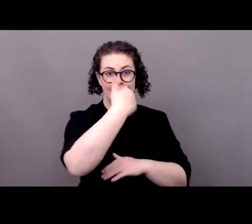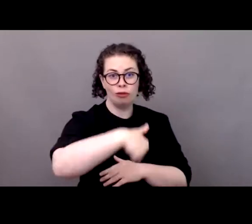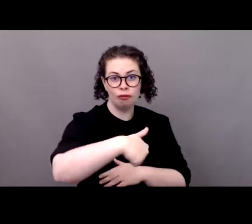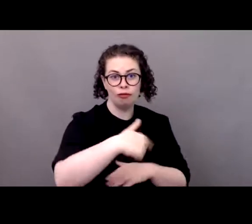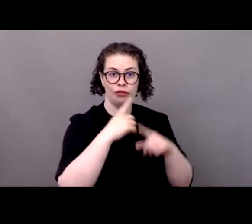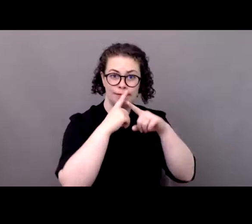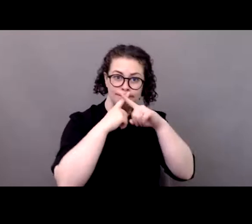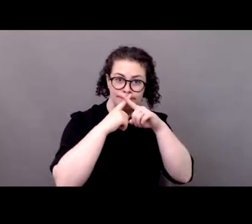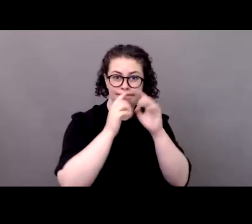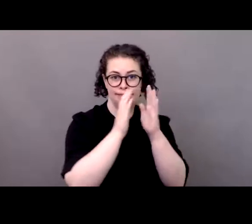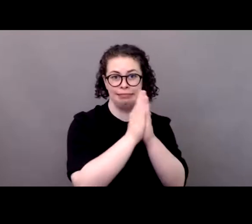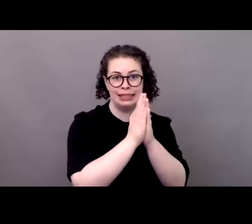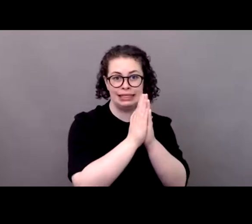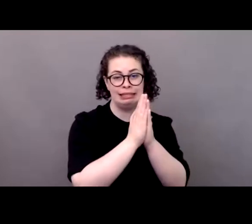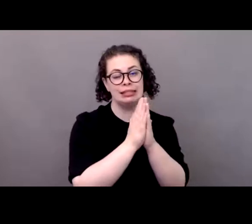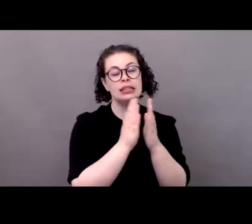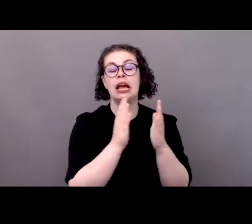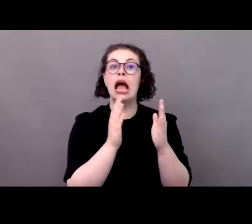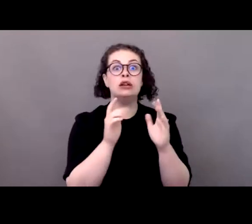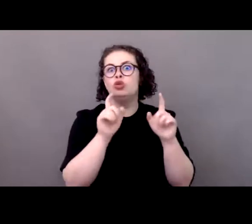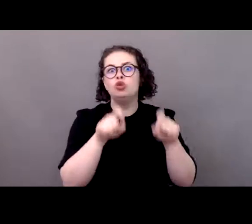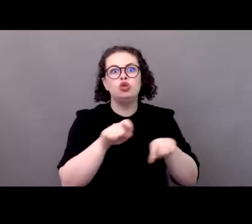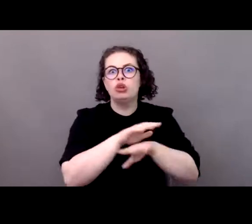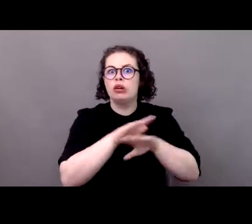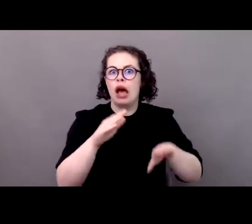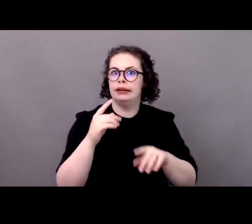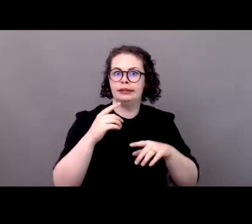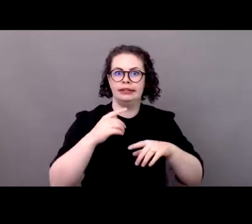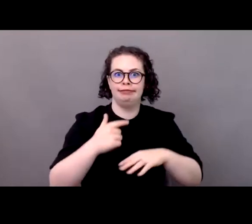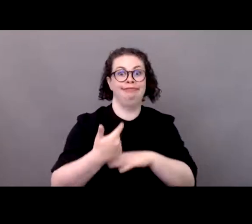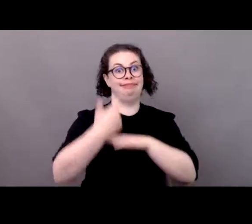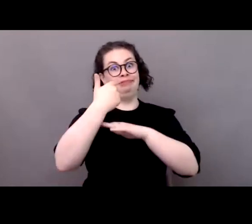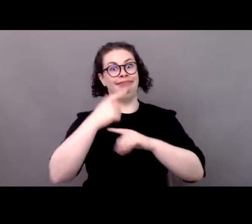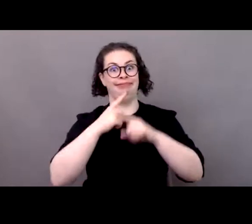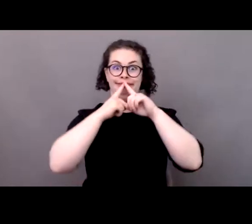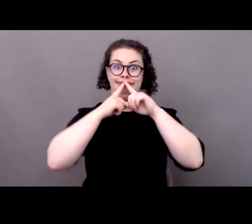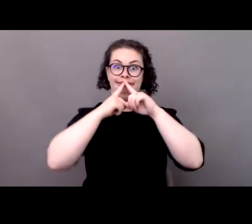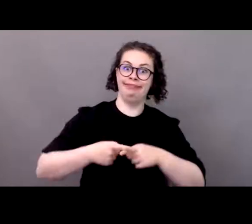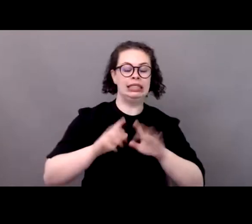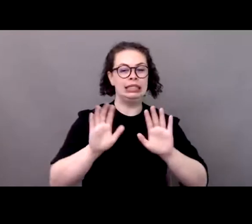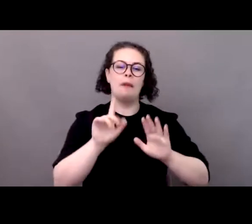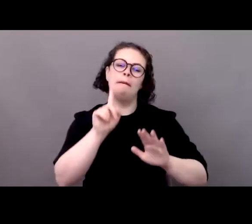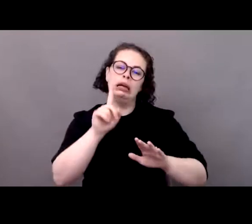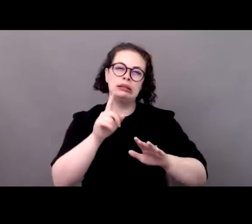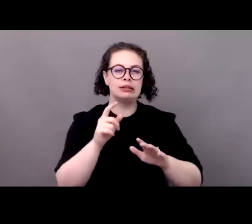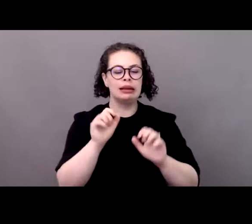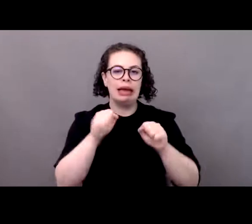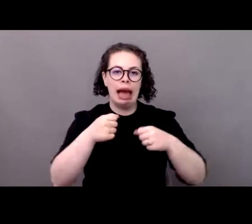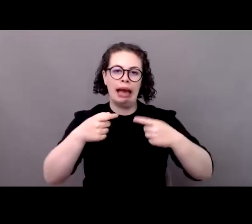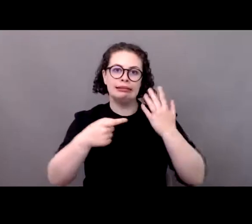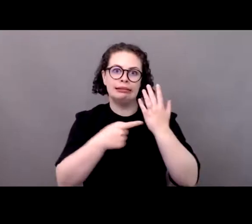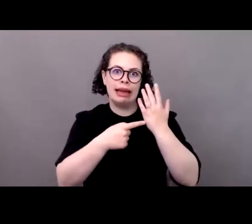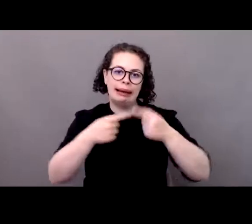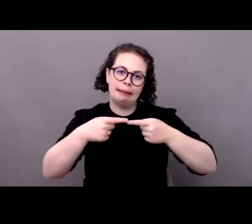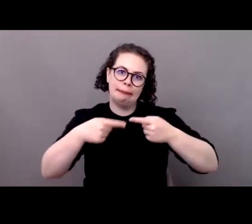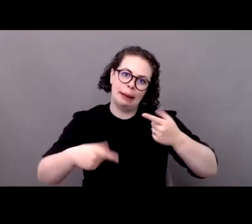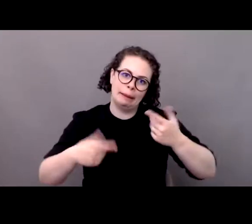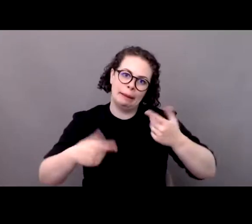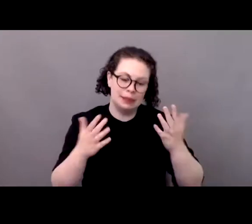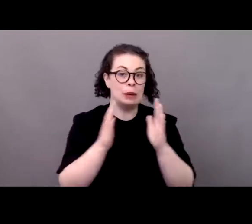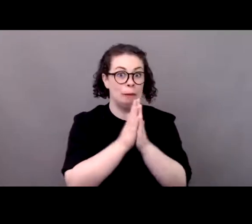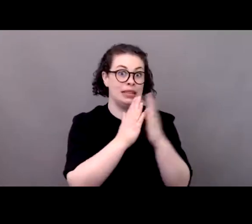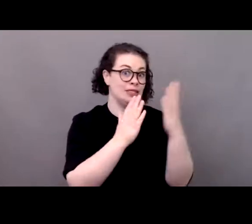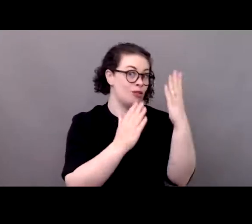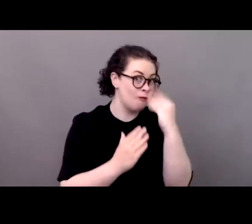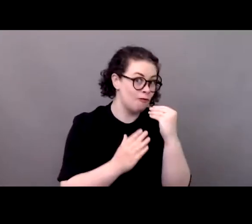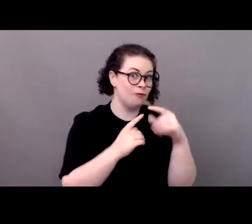but sometimes it happens with Zoom. There's a Q&A section. I don't know if it's below this video, on the